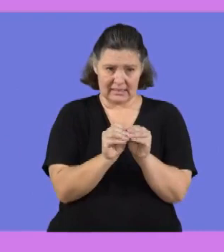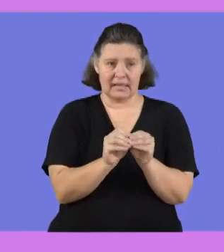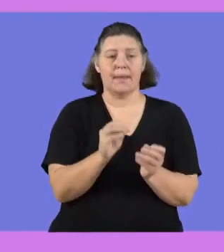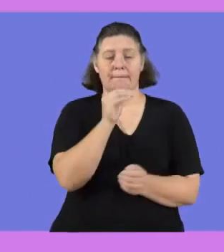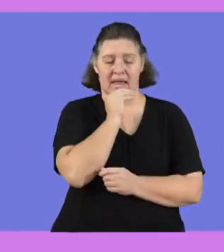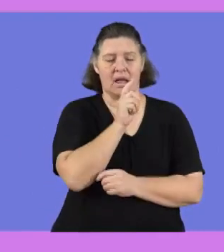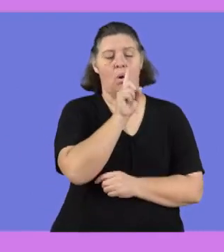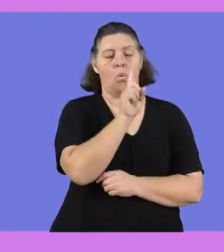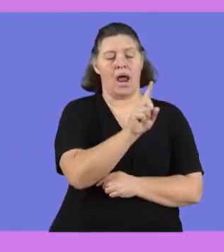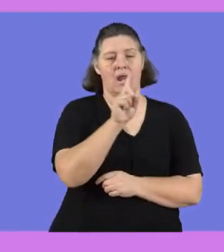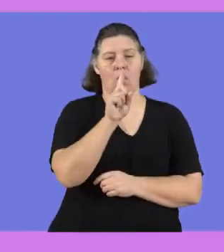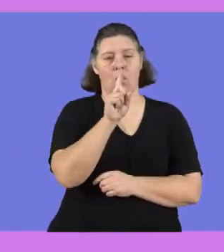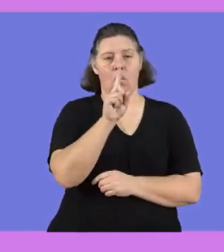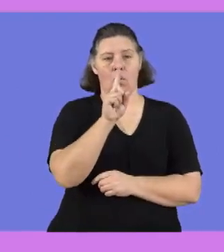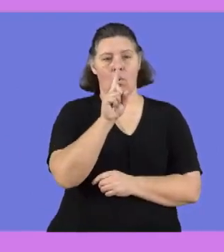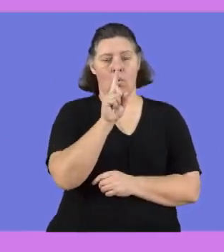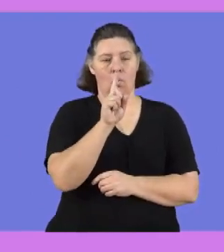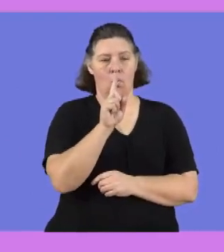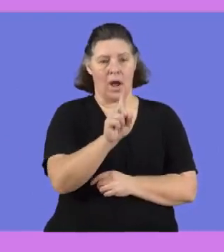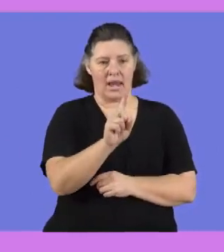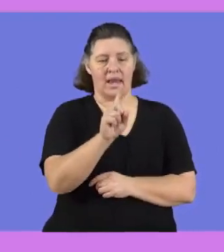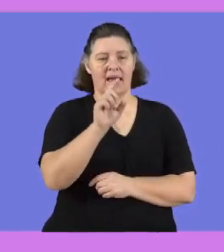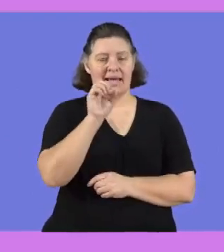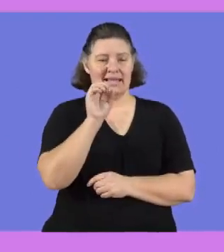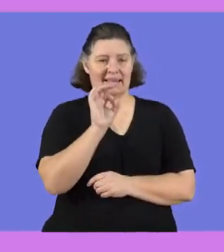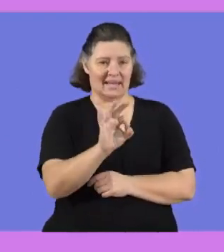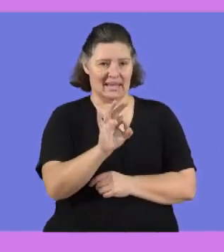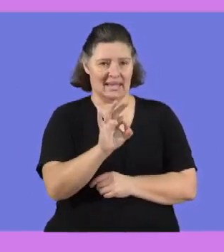we'll take 100%, we add it to